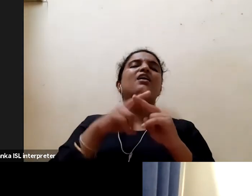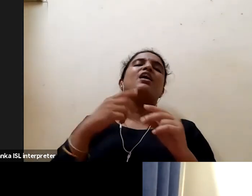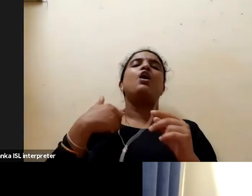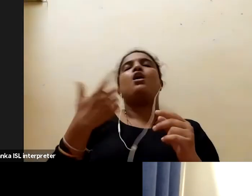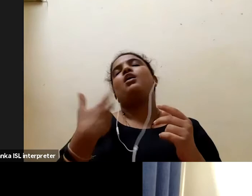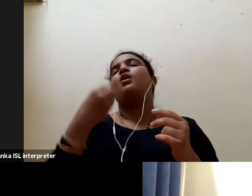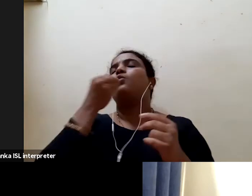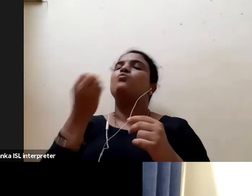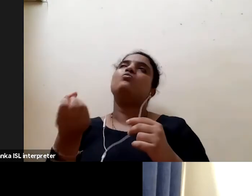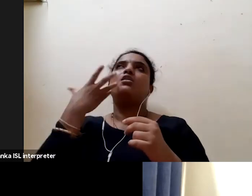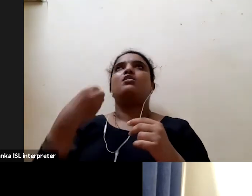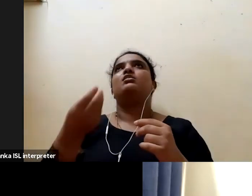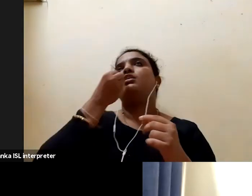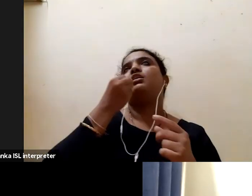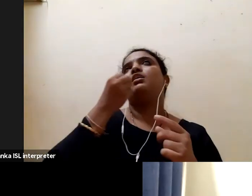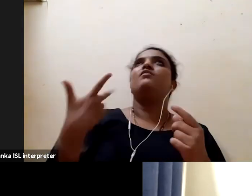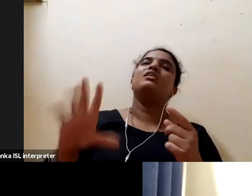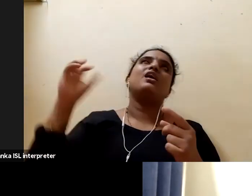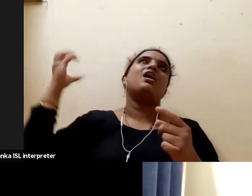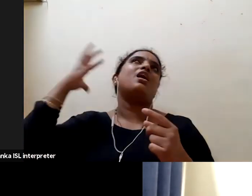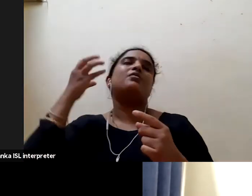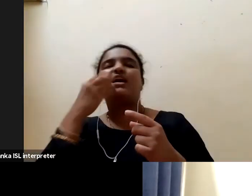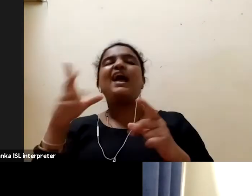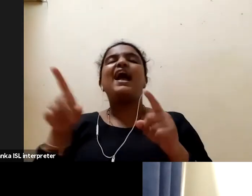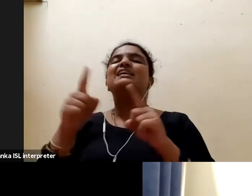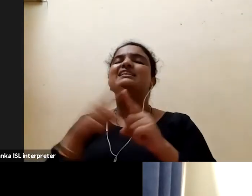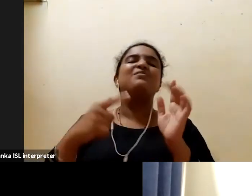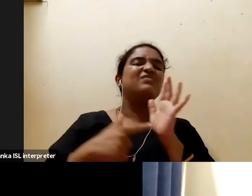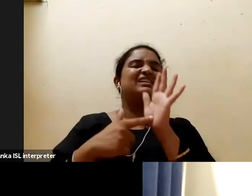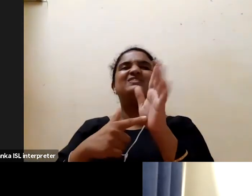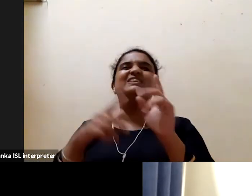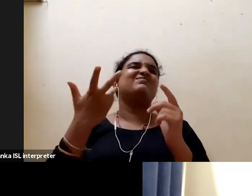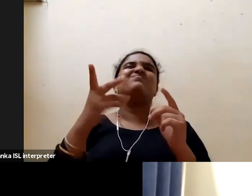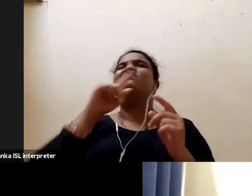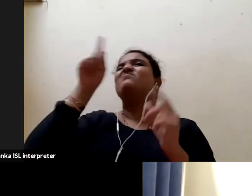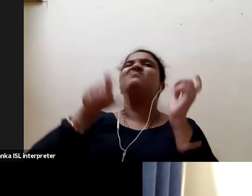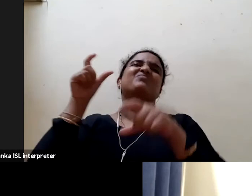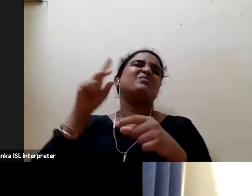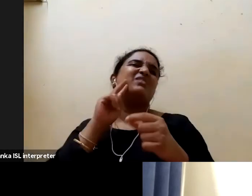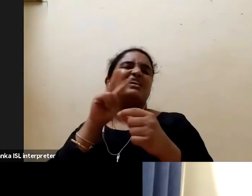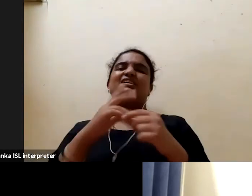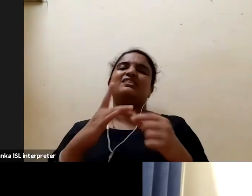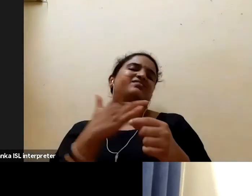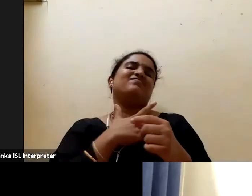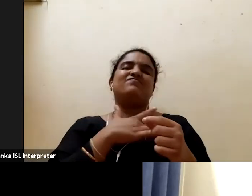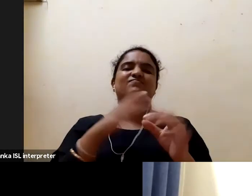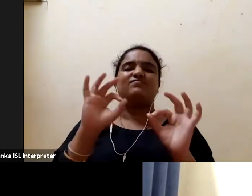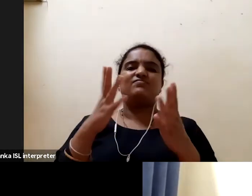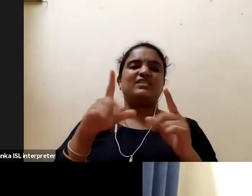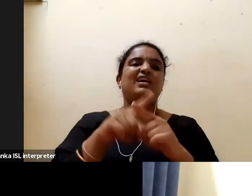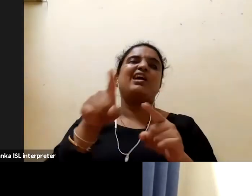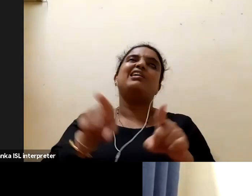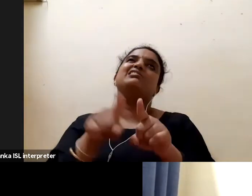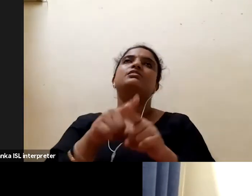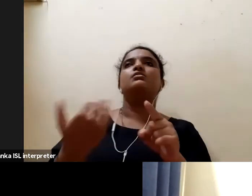I ate today, what I did today, that kind of stuff doesn't really have much search potential or sustainable thing. Even you will get bored